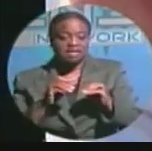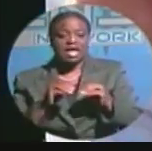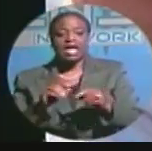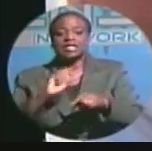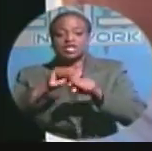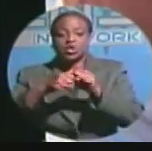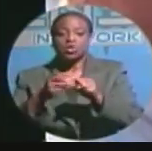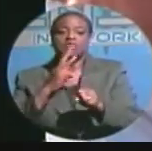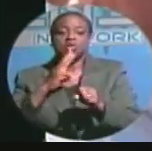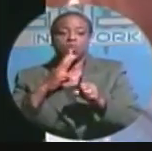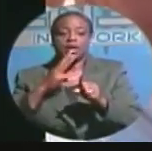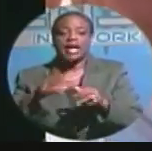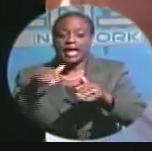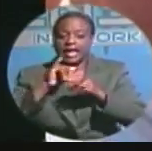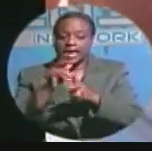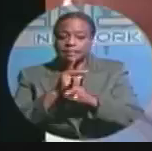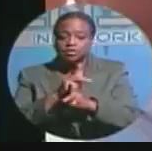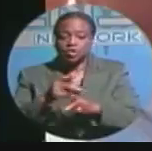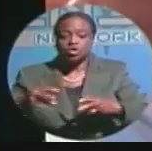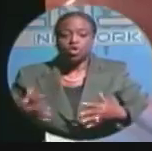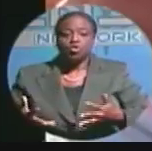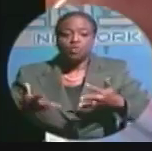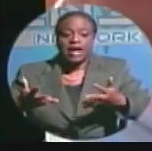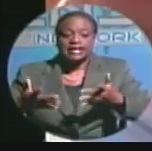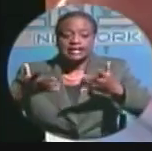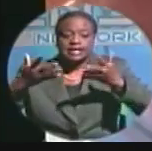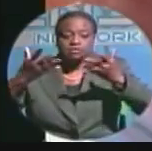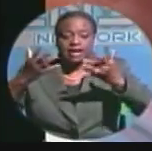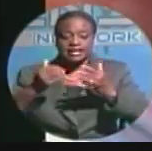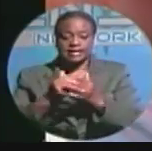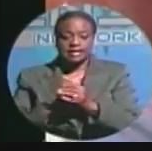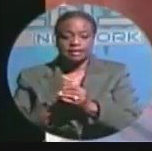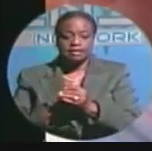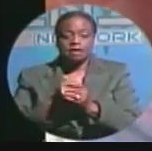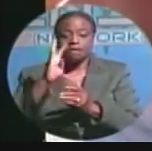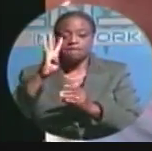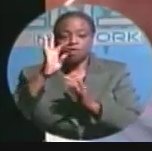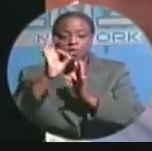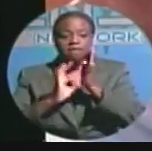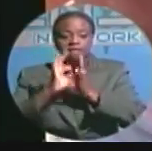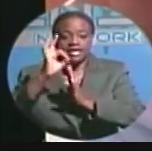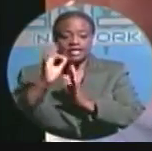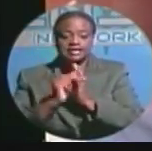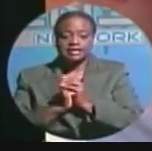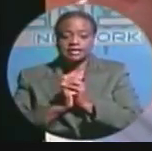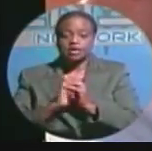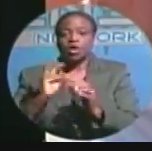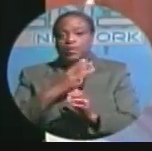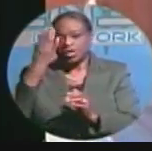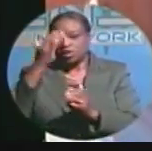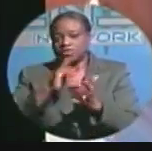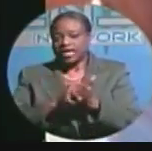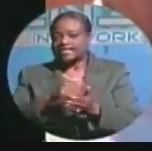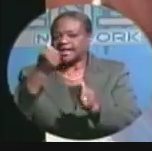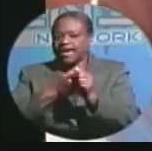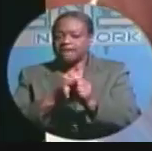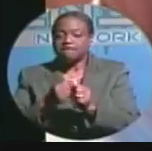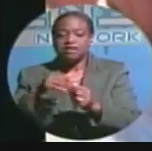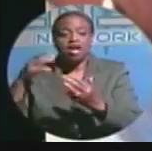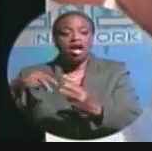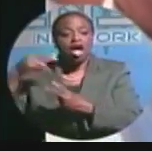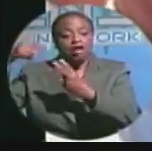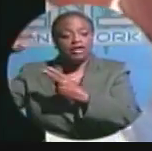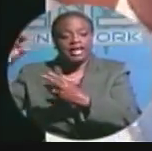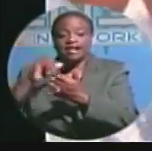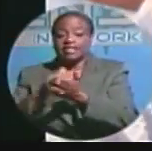to 4 feet and above. And the point is, we know every hurricane that happens. And so,